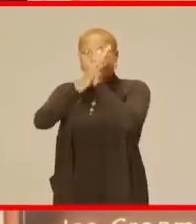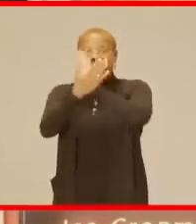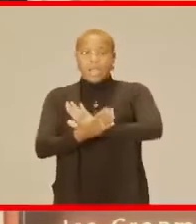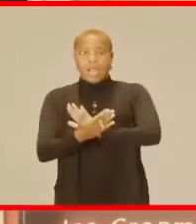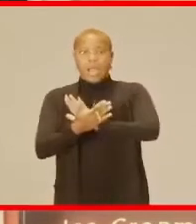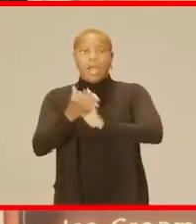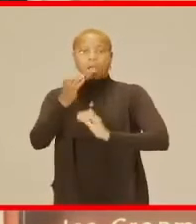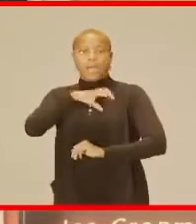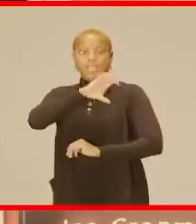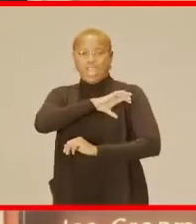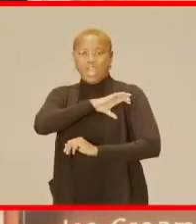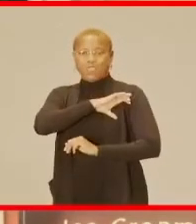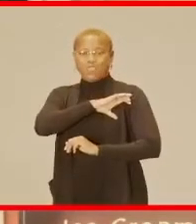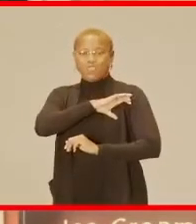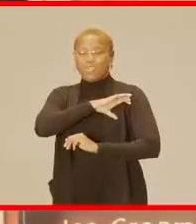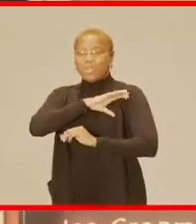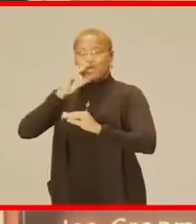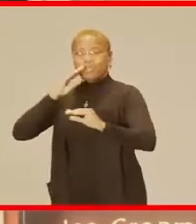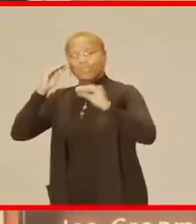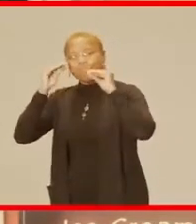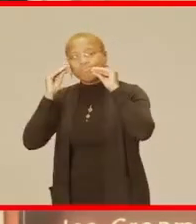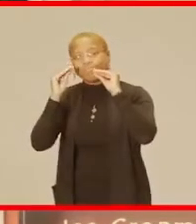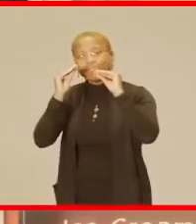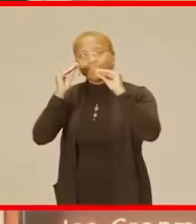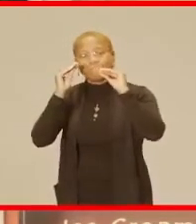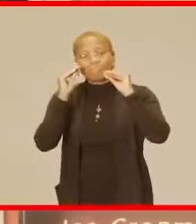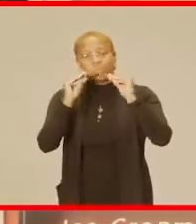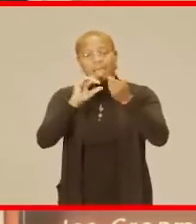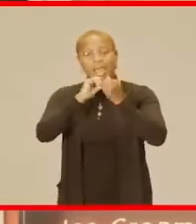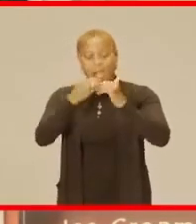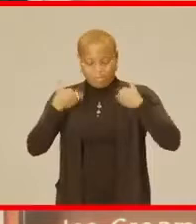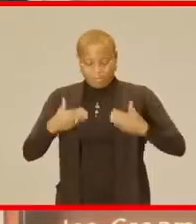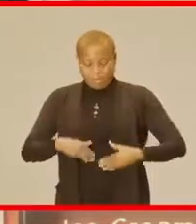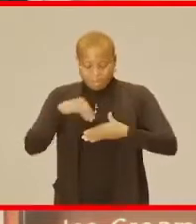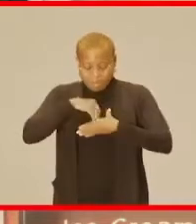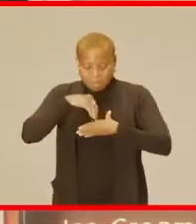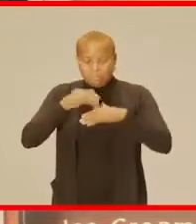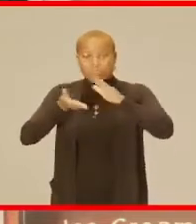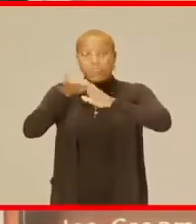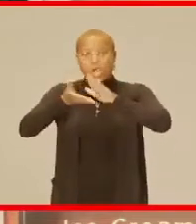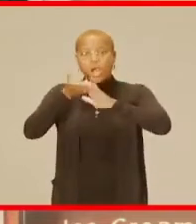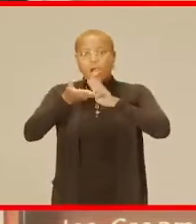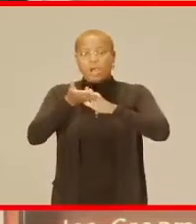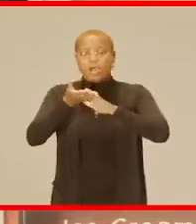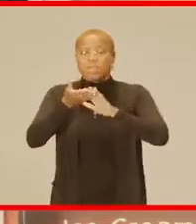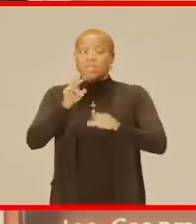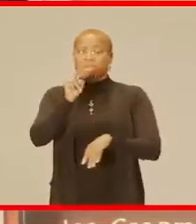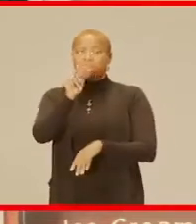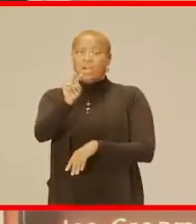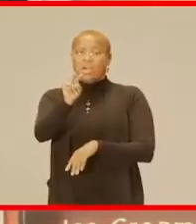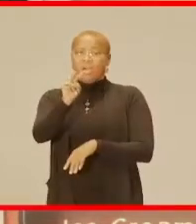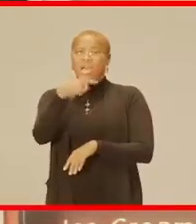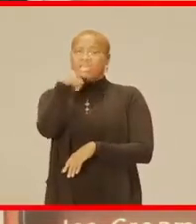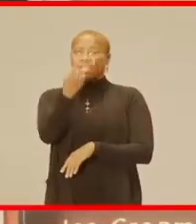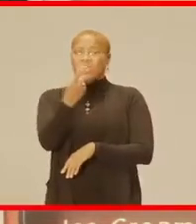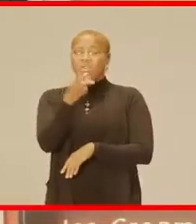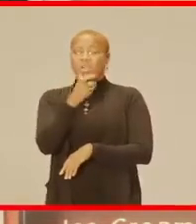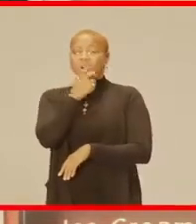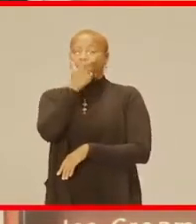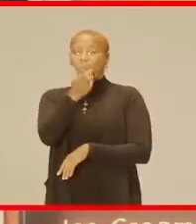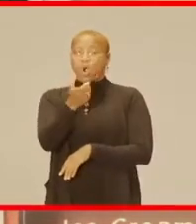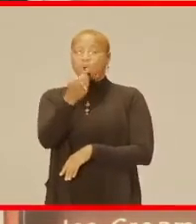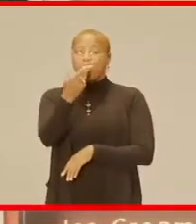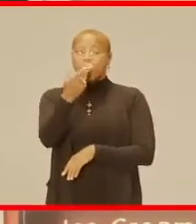people can learn about how the body works. And I can tell you, when I was in high school, due to my